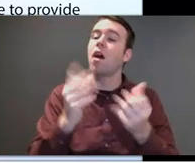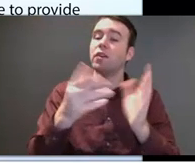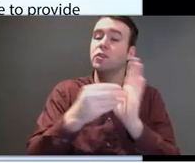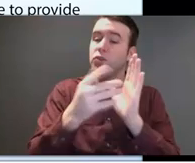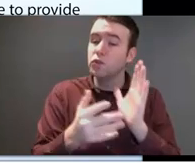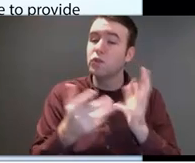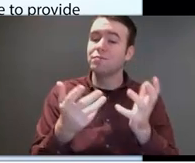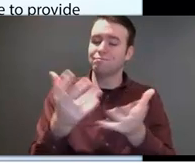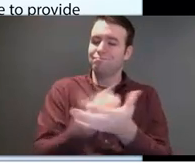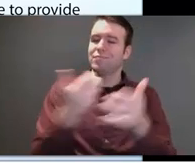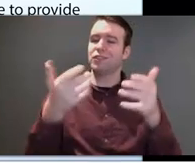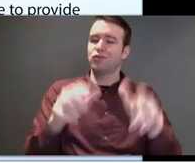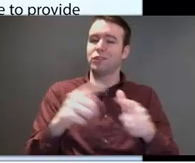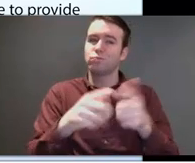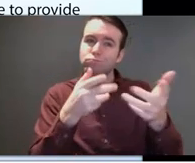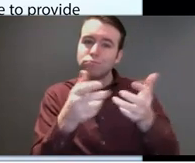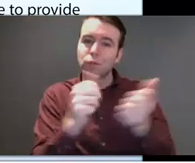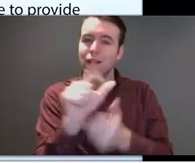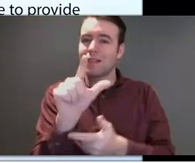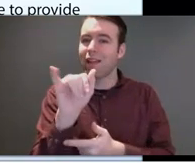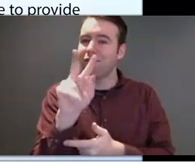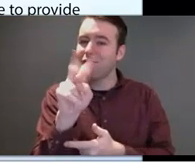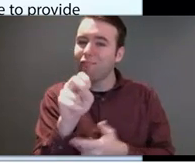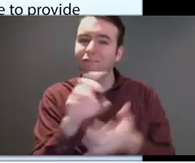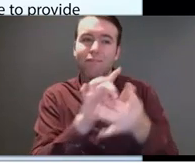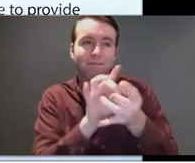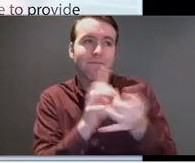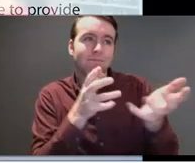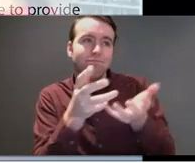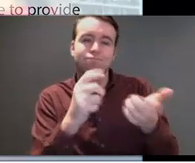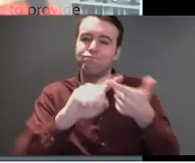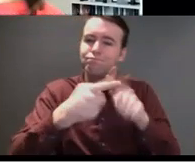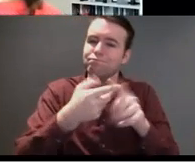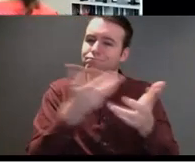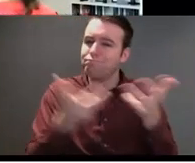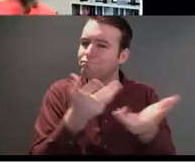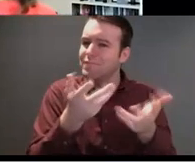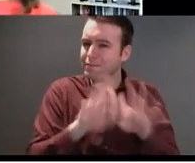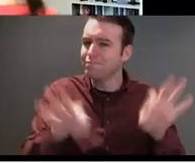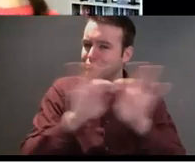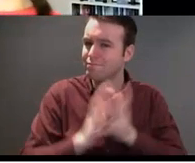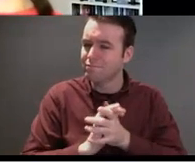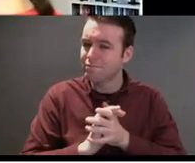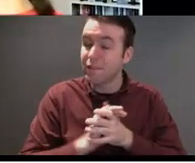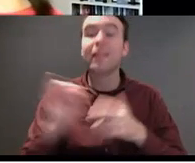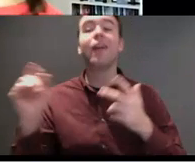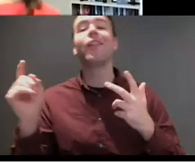to engage in live communication and to rebuild those connections. So now the